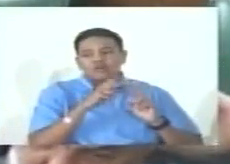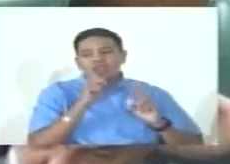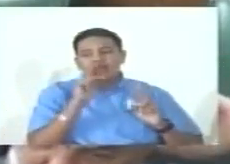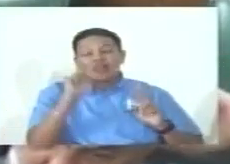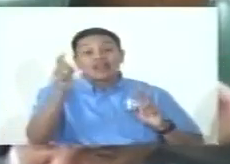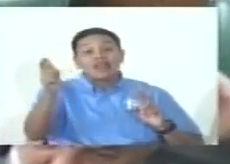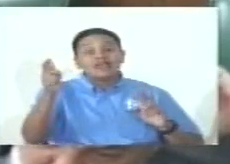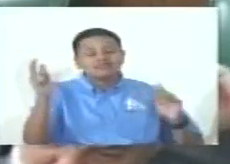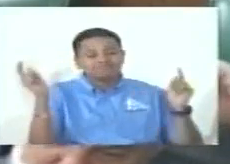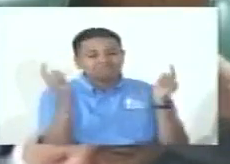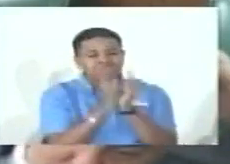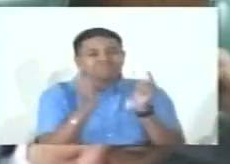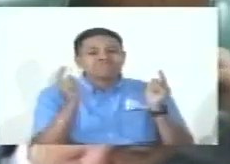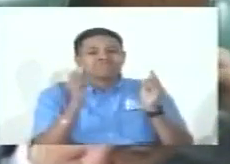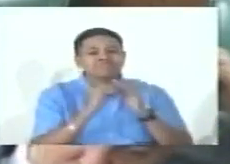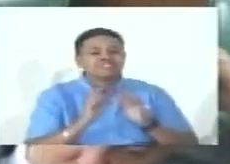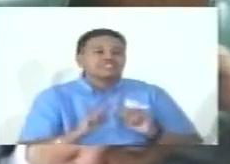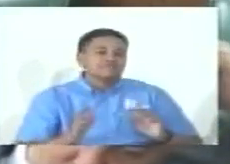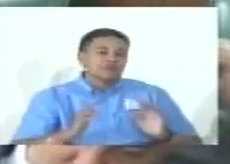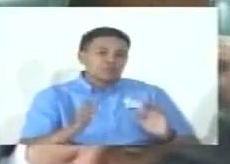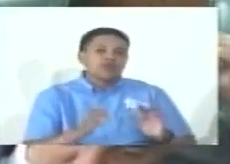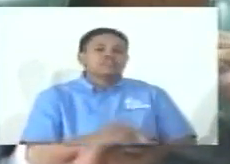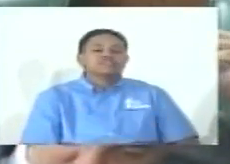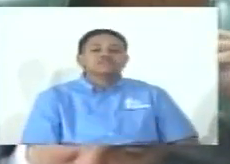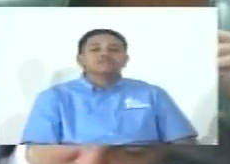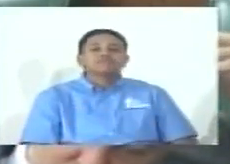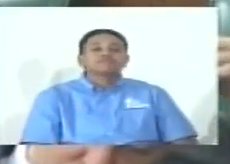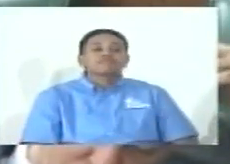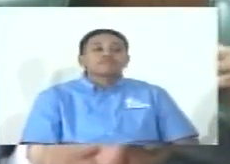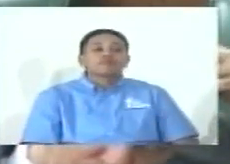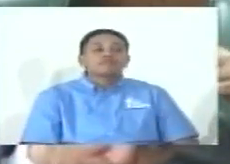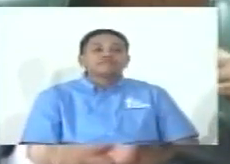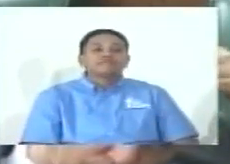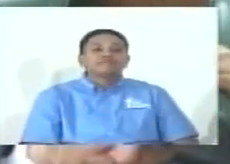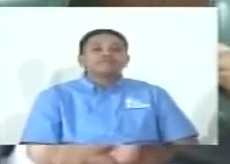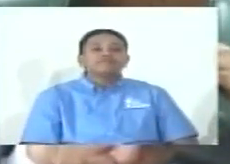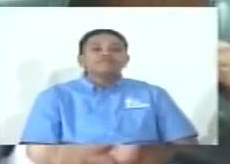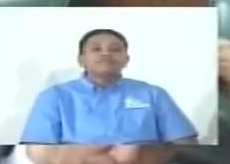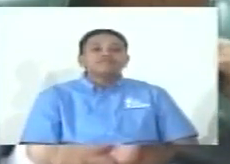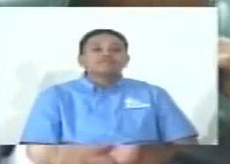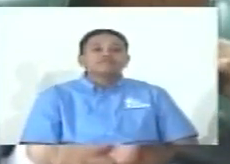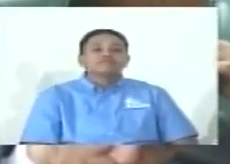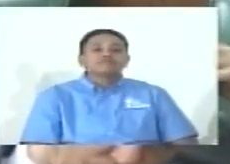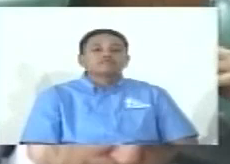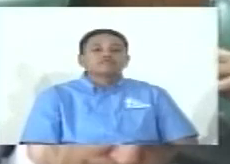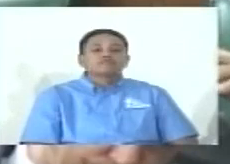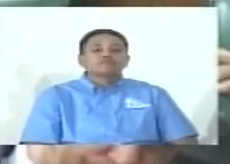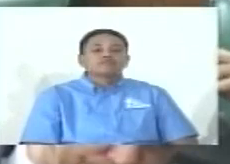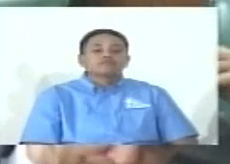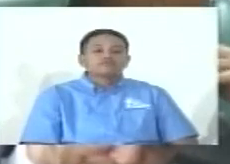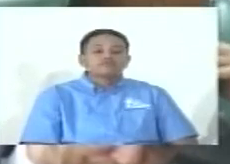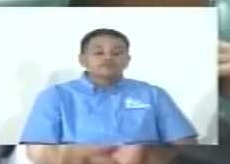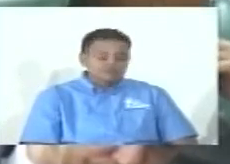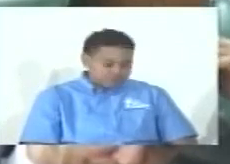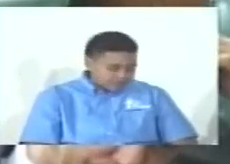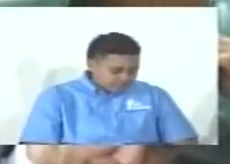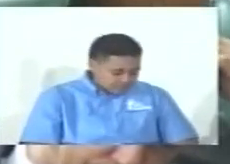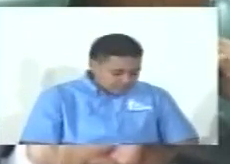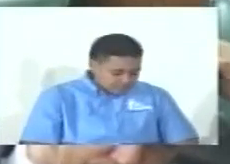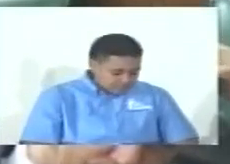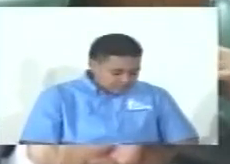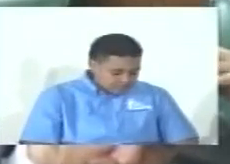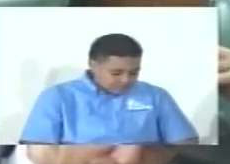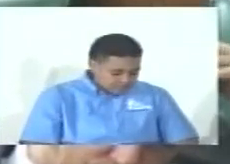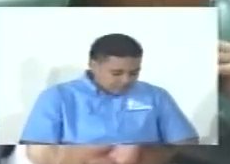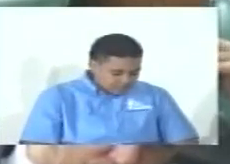meet in different ways. Dr. Galimore, what I know of him is